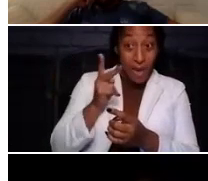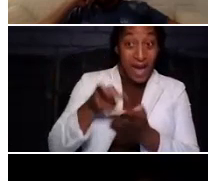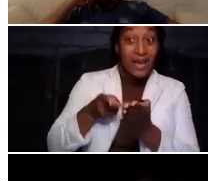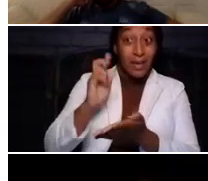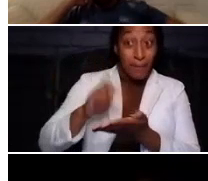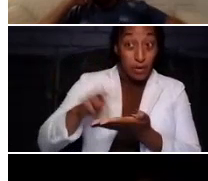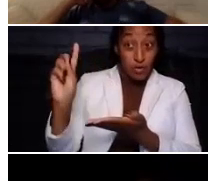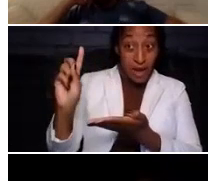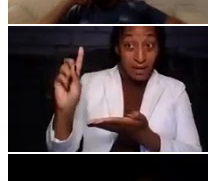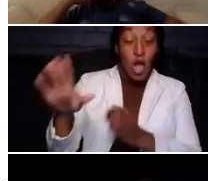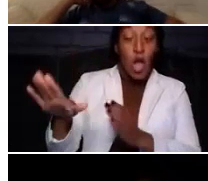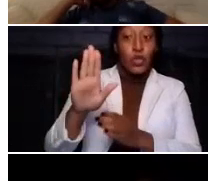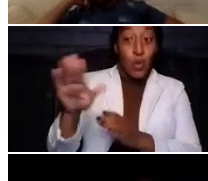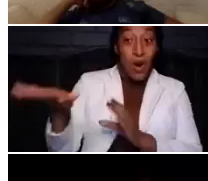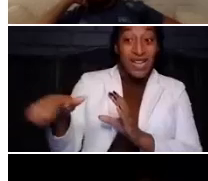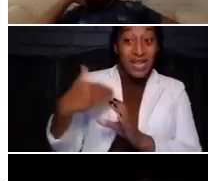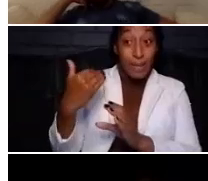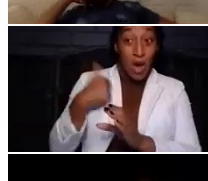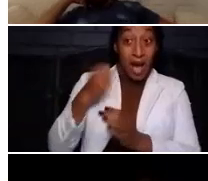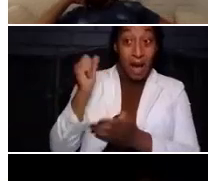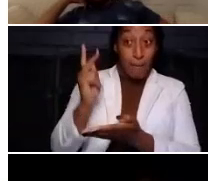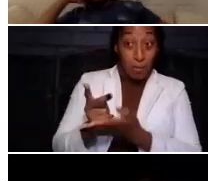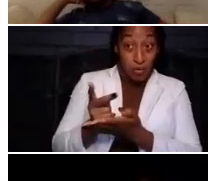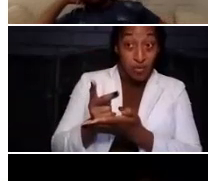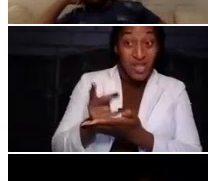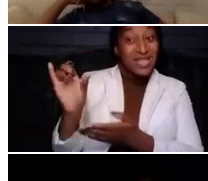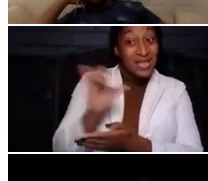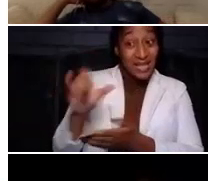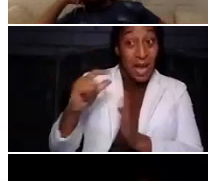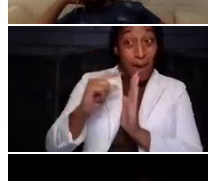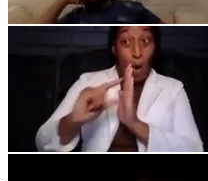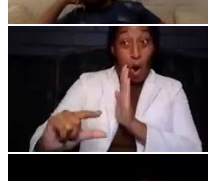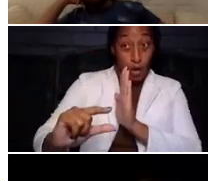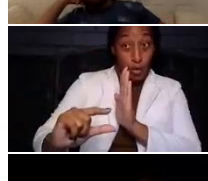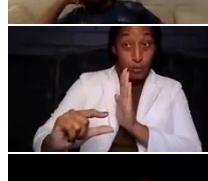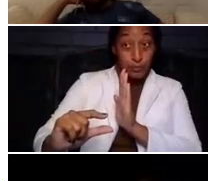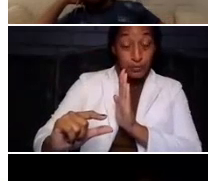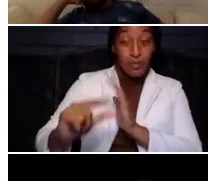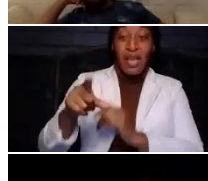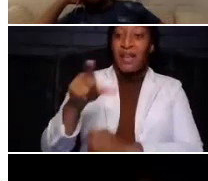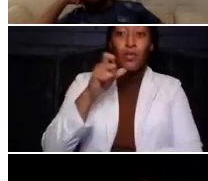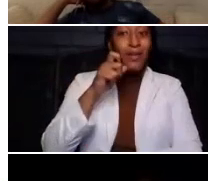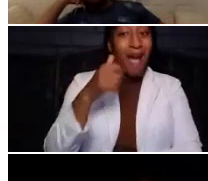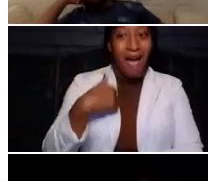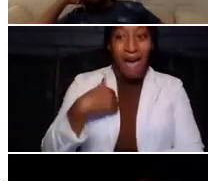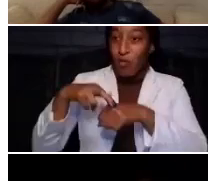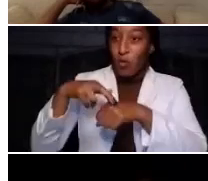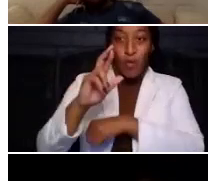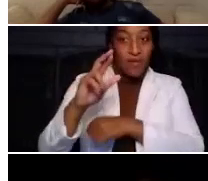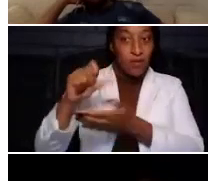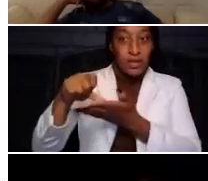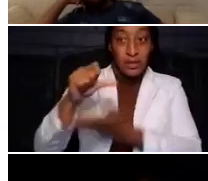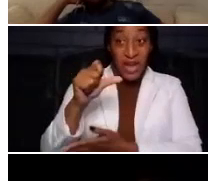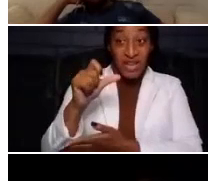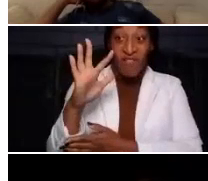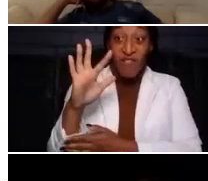summarize, okay? So just be aware of that. If you don't include a reference page, you lose 5 points. If you don't include a